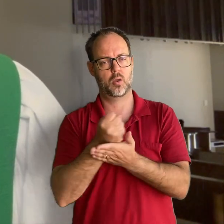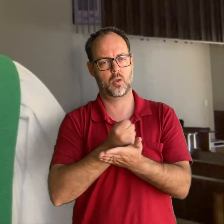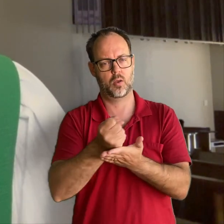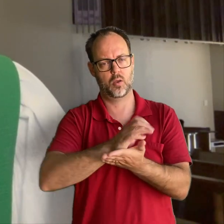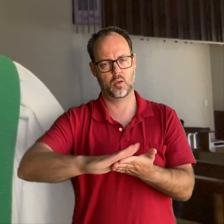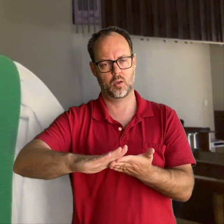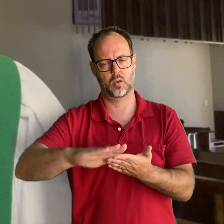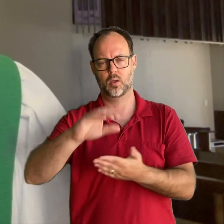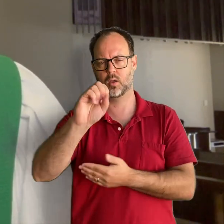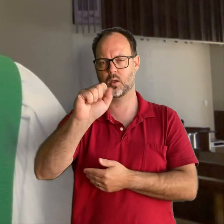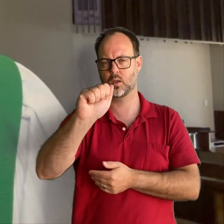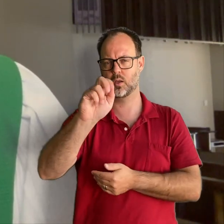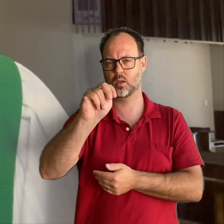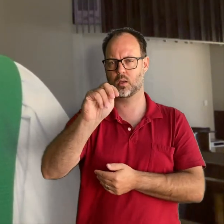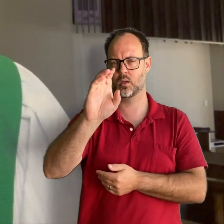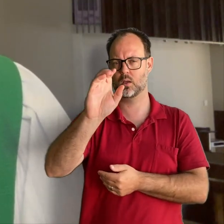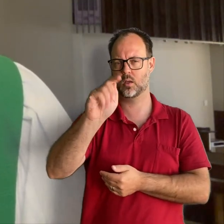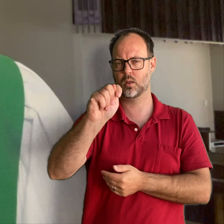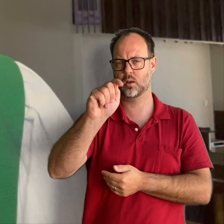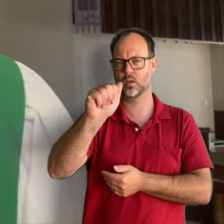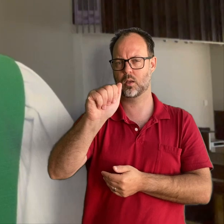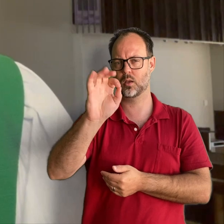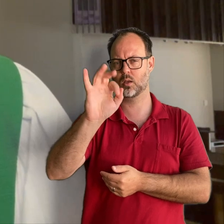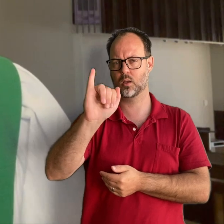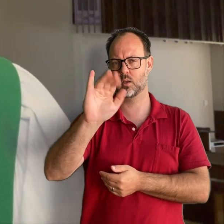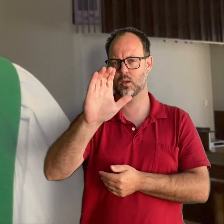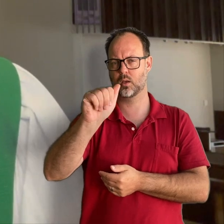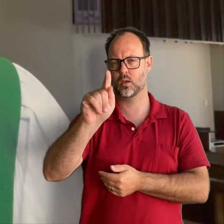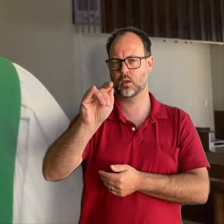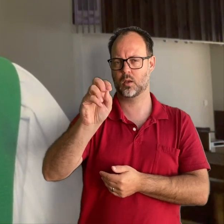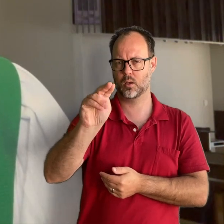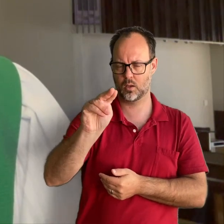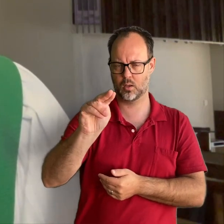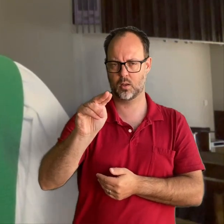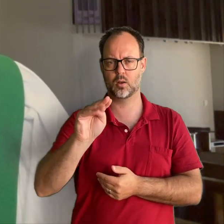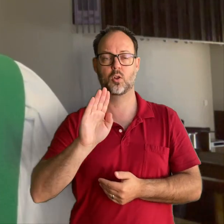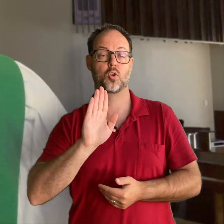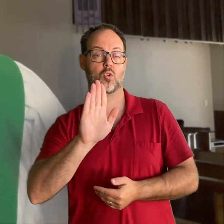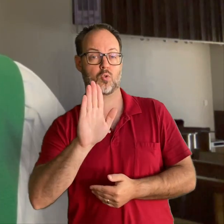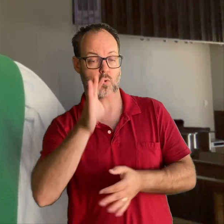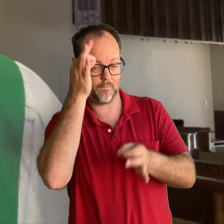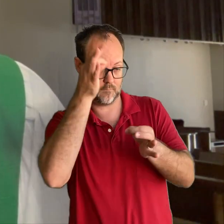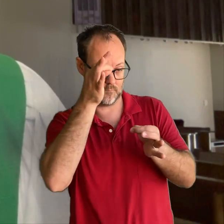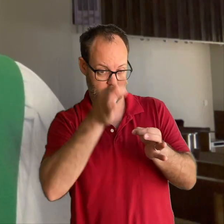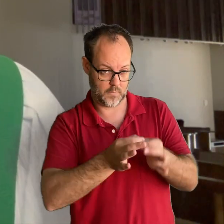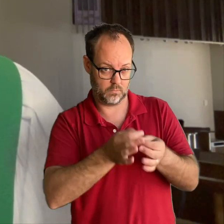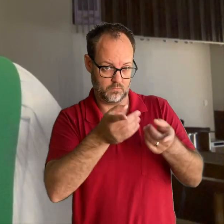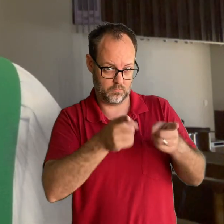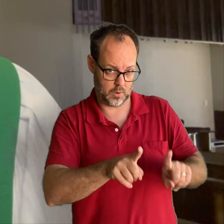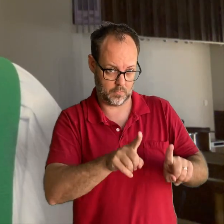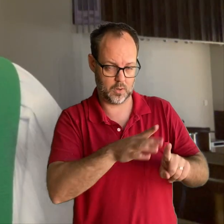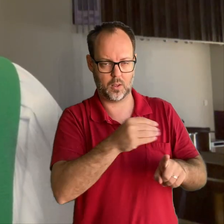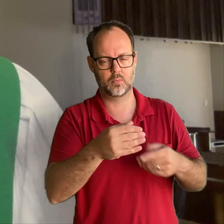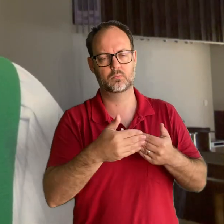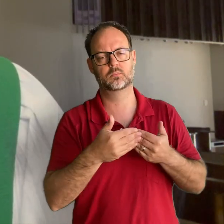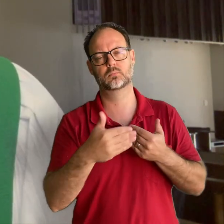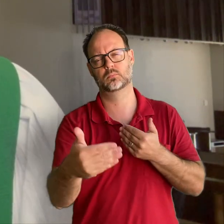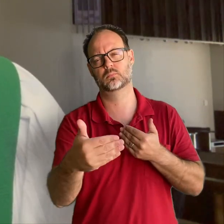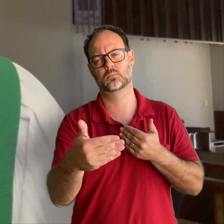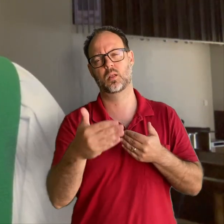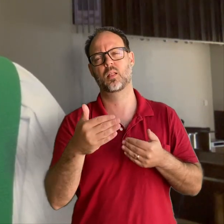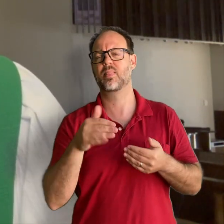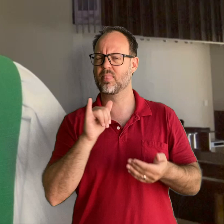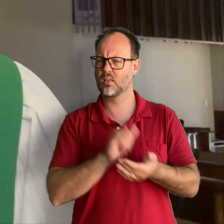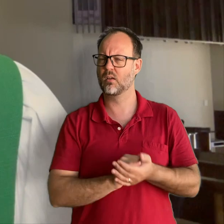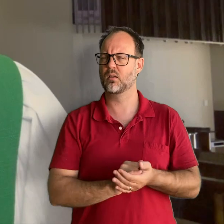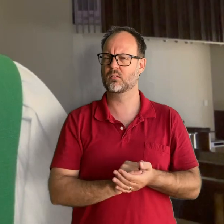sanctification. That means your coming to faith and your remaining in the faith.